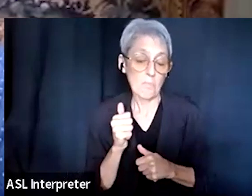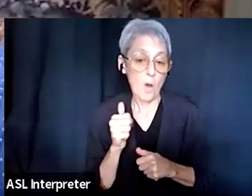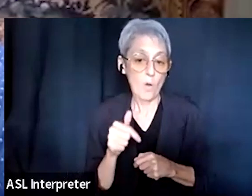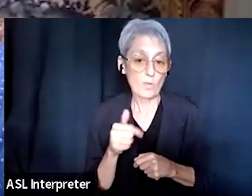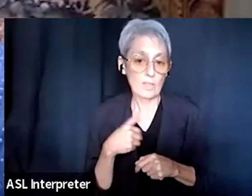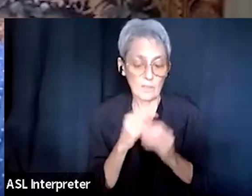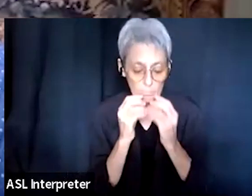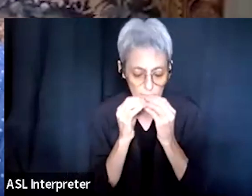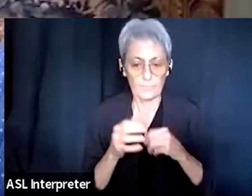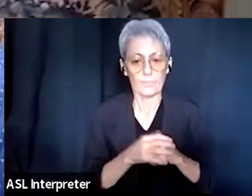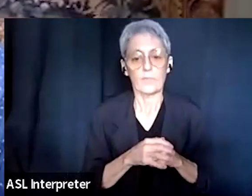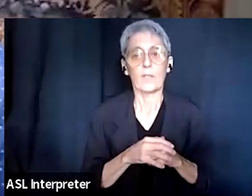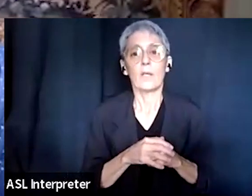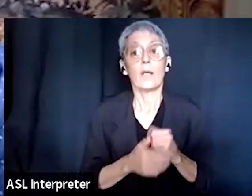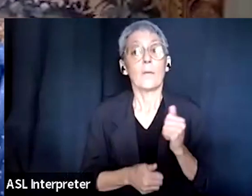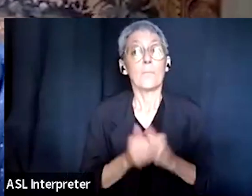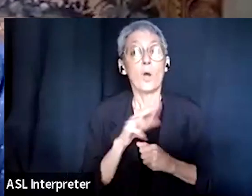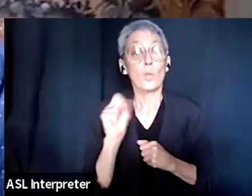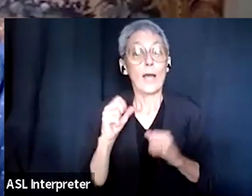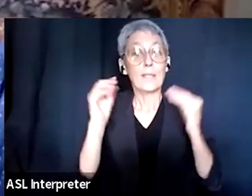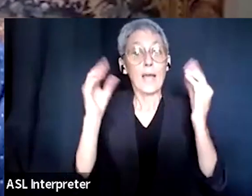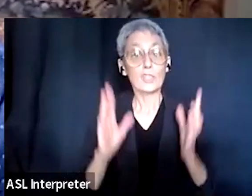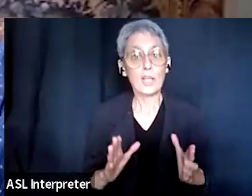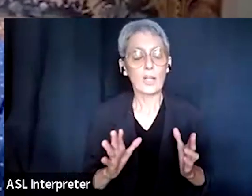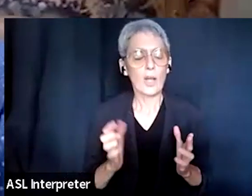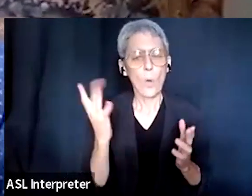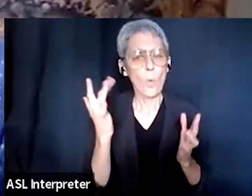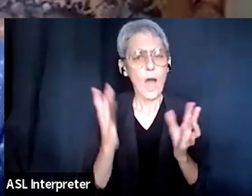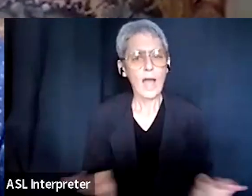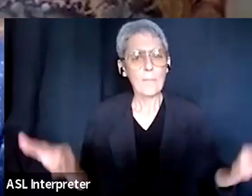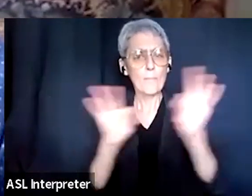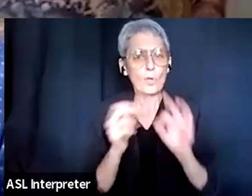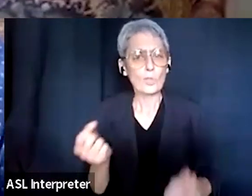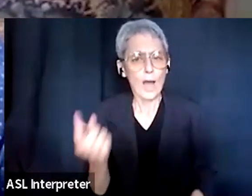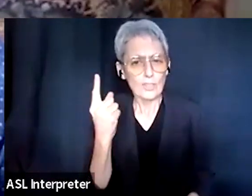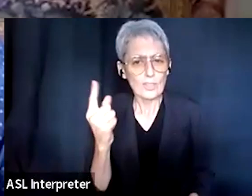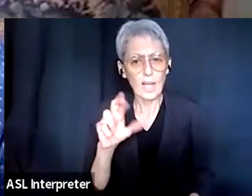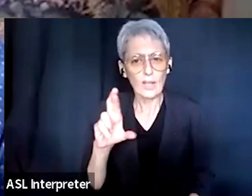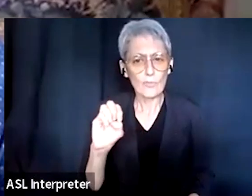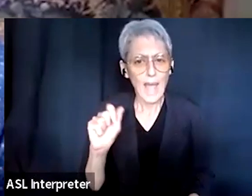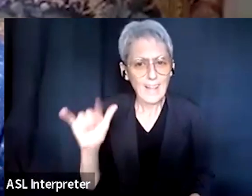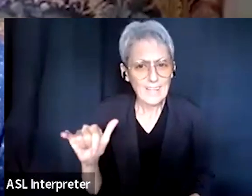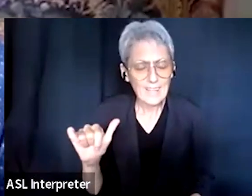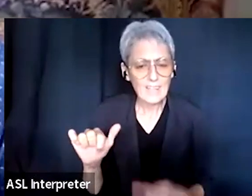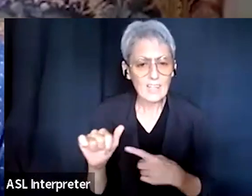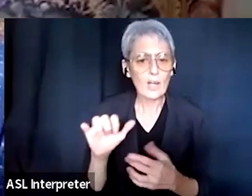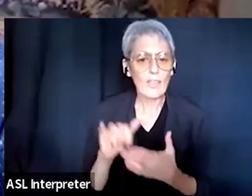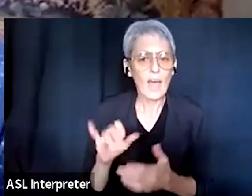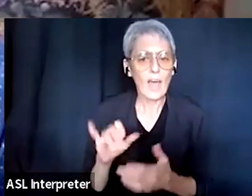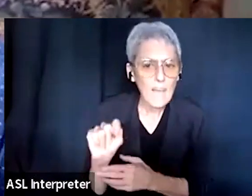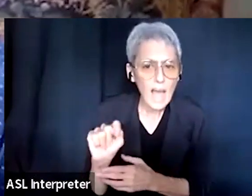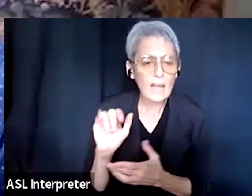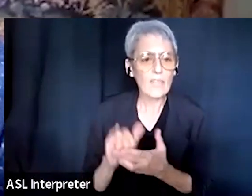US educators to understand the reality of the fact that these conversations around the science of reading